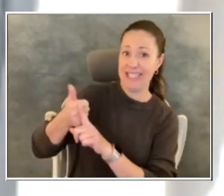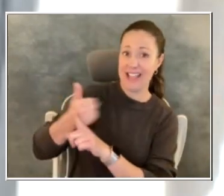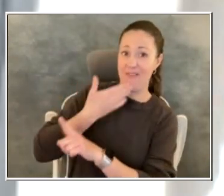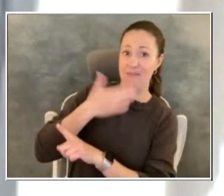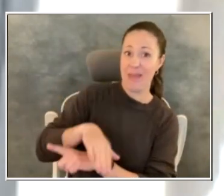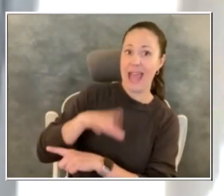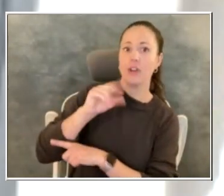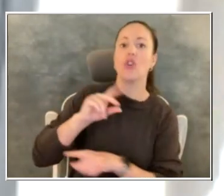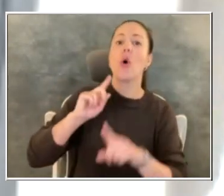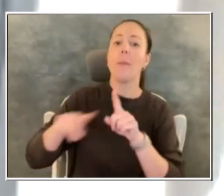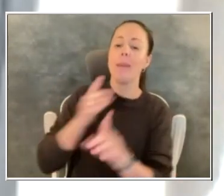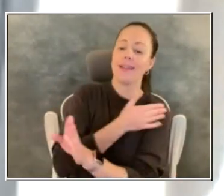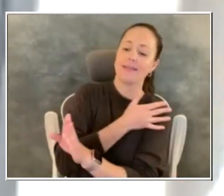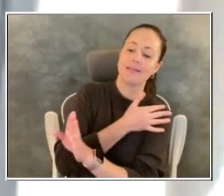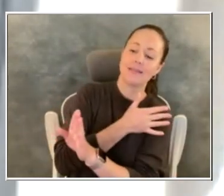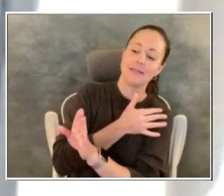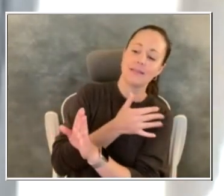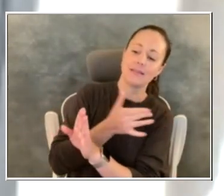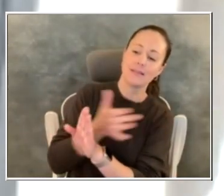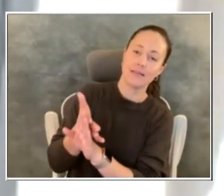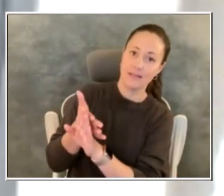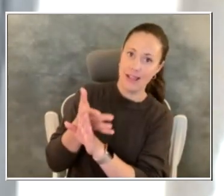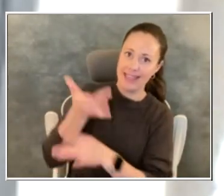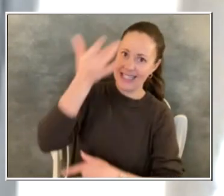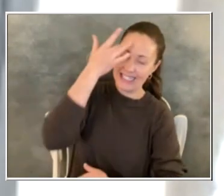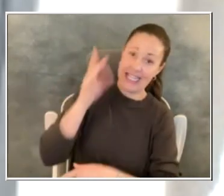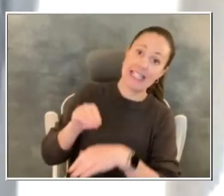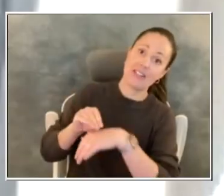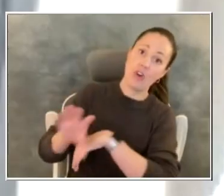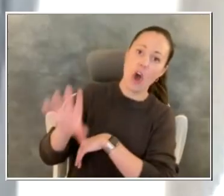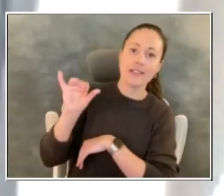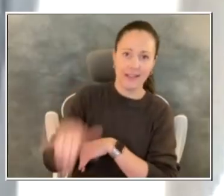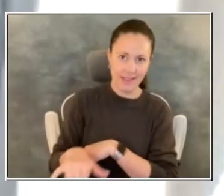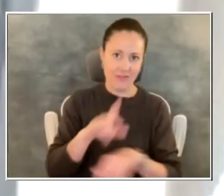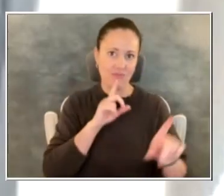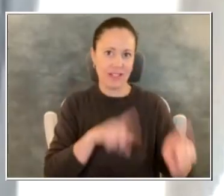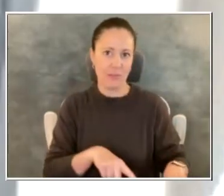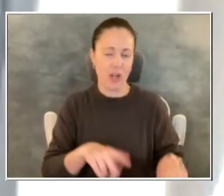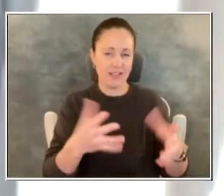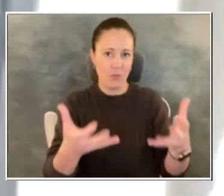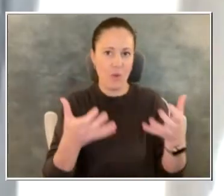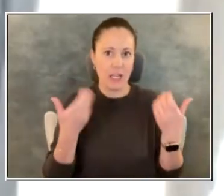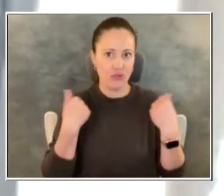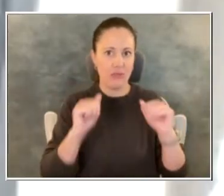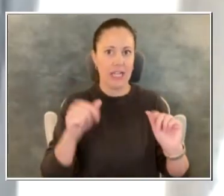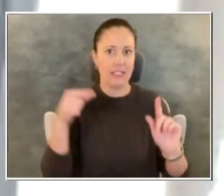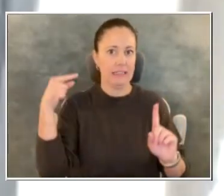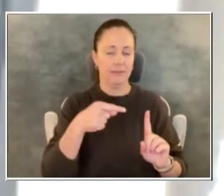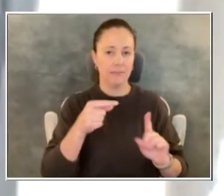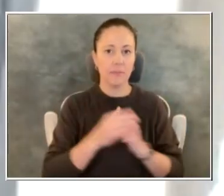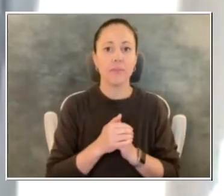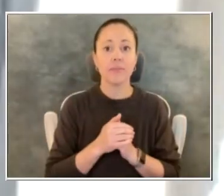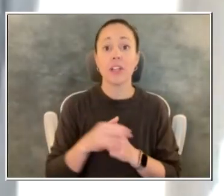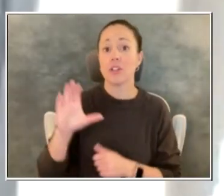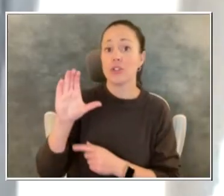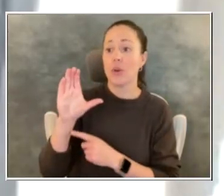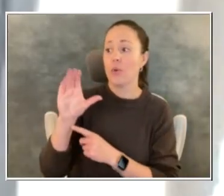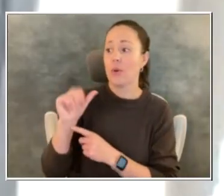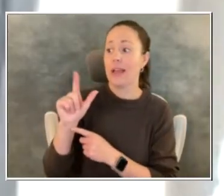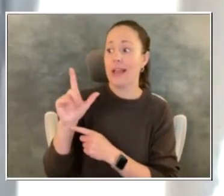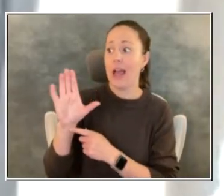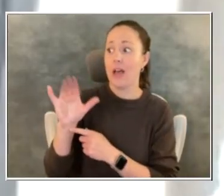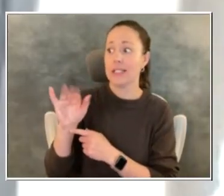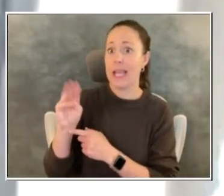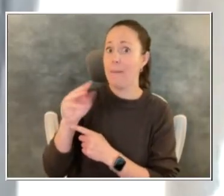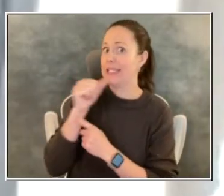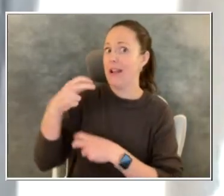process that led to that calcification and that response is what we're trying to get to. And so the calcium's not the unstable problem. The issue